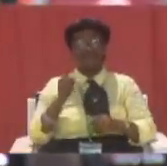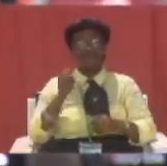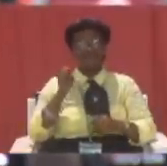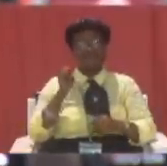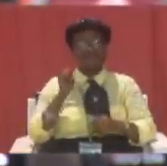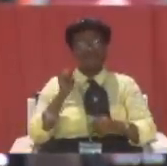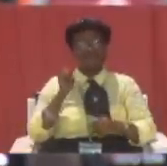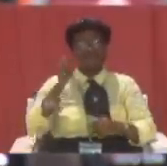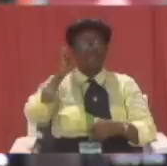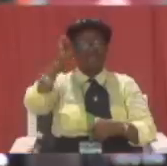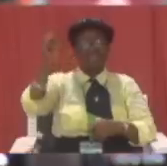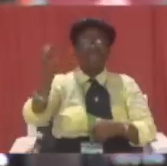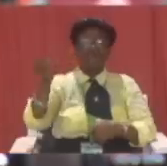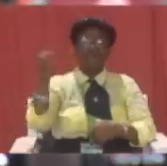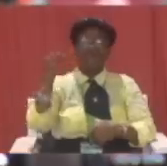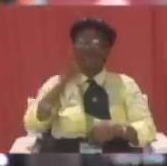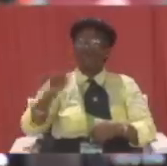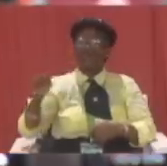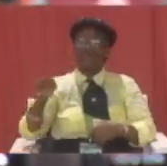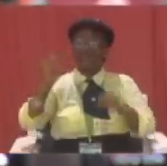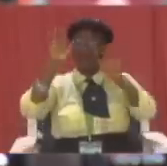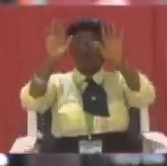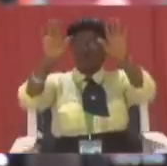It was a wonder because